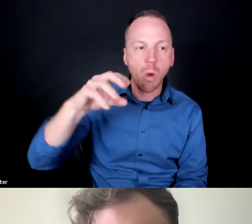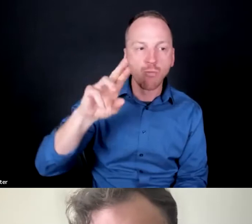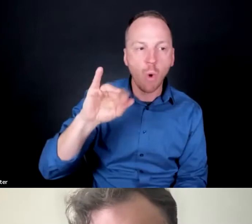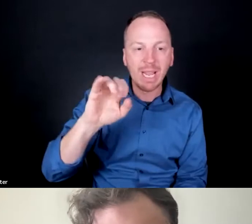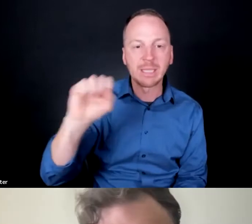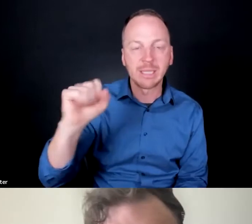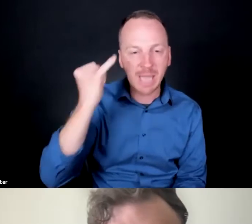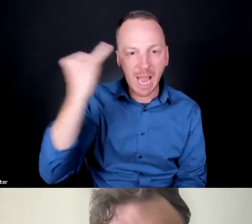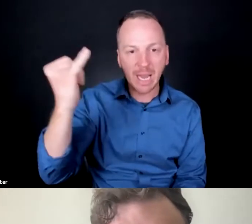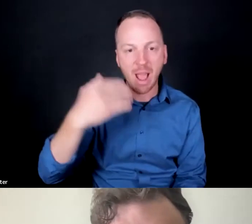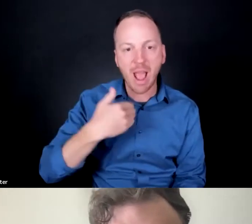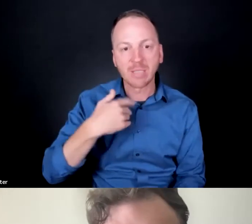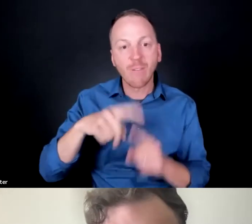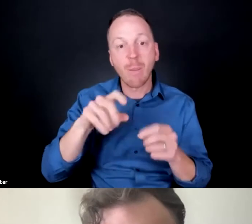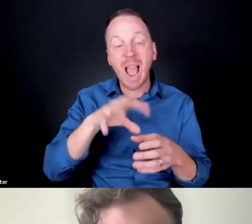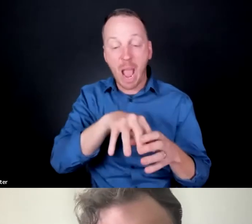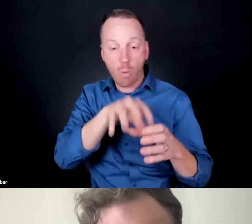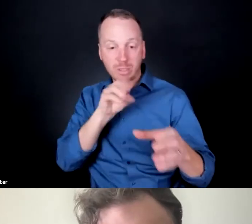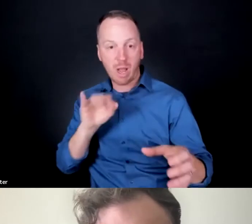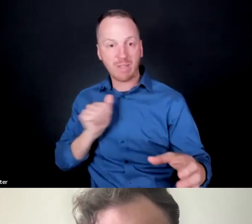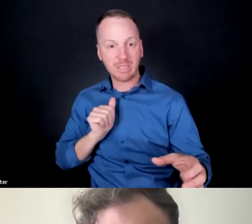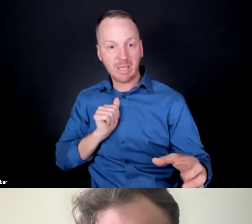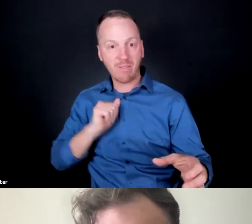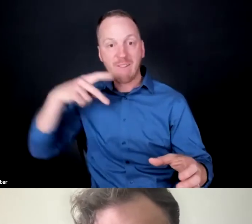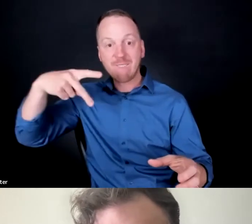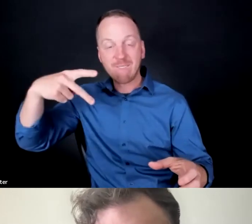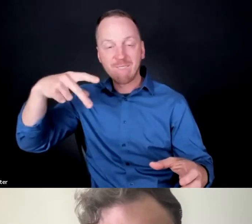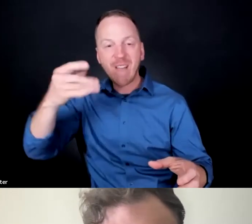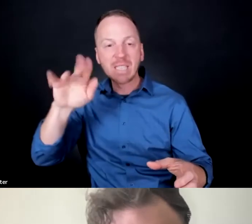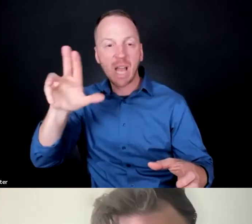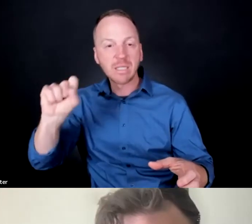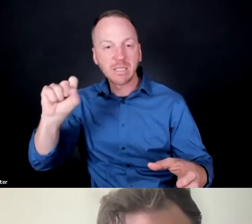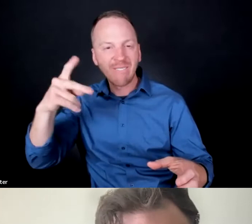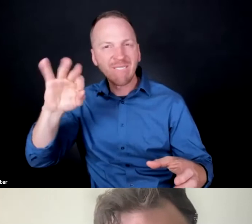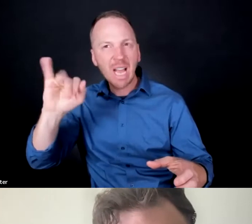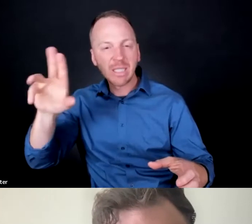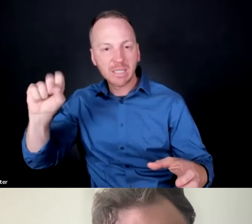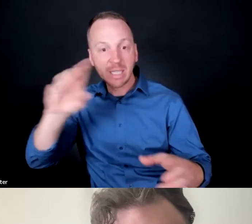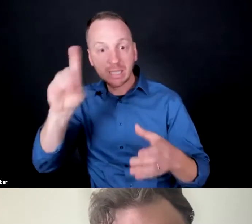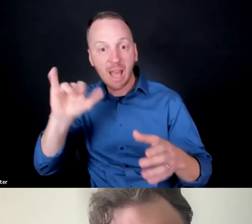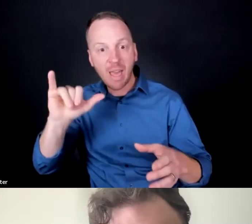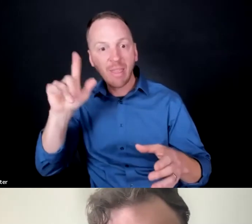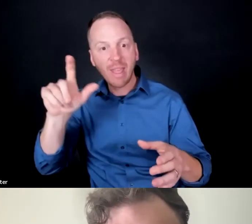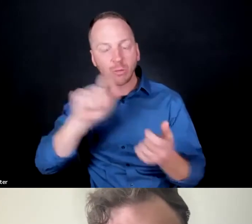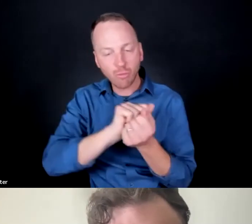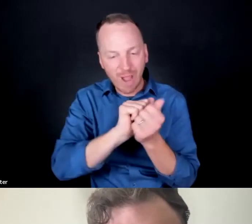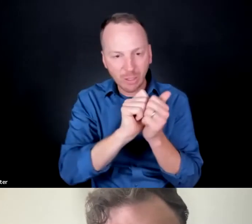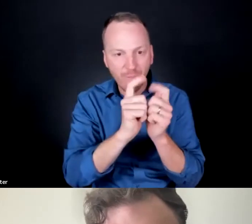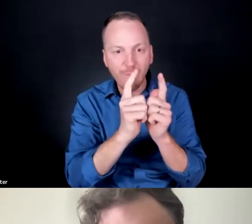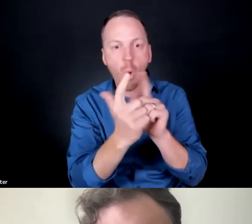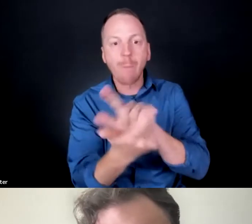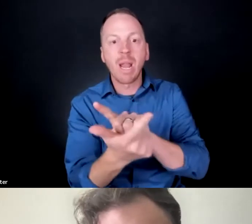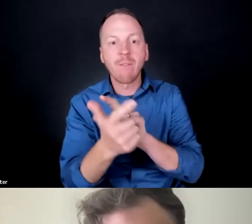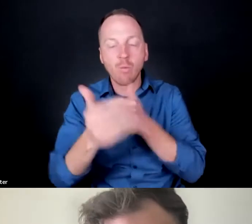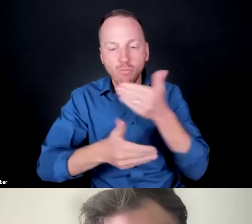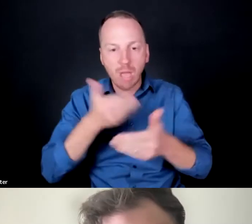design comes from outside of oneself, physis says that design is this kind of transformative process from